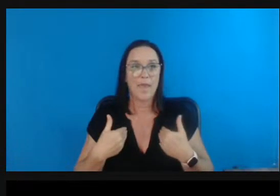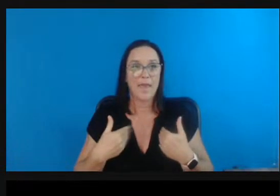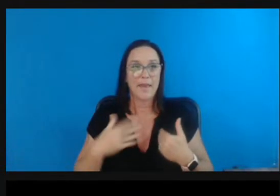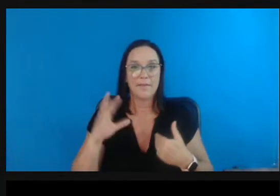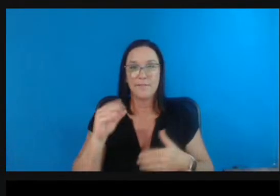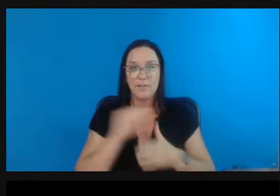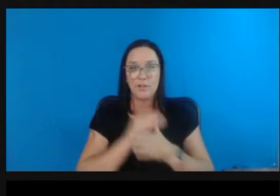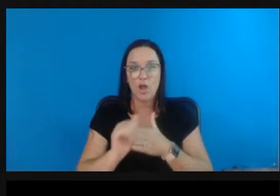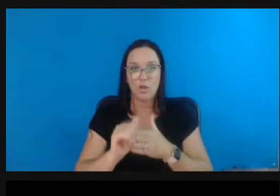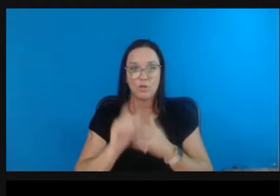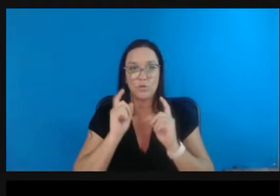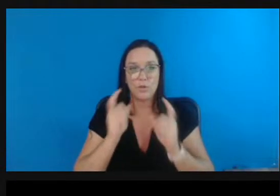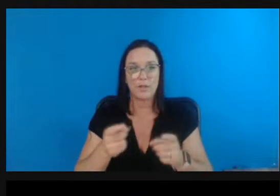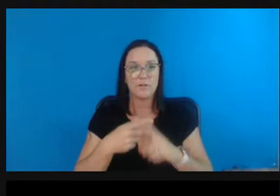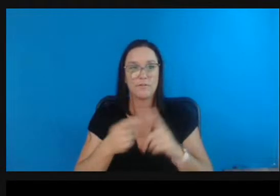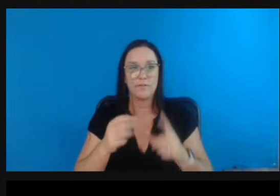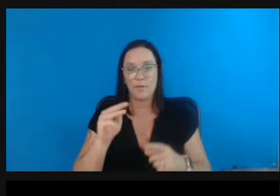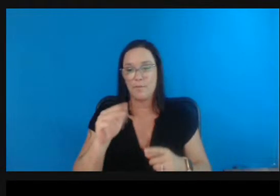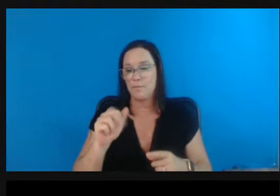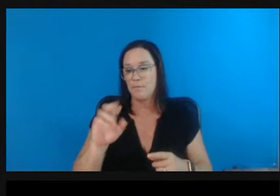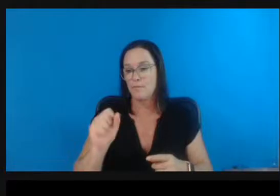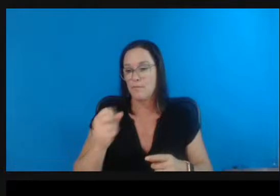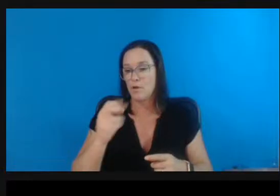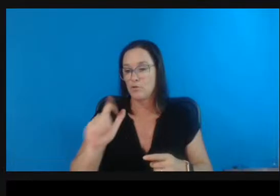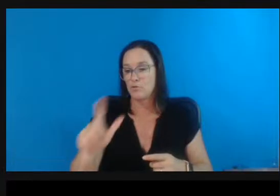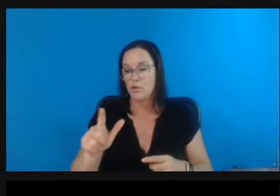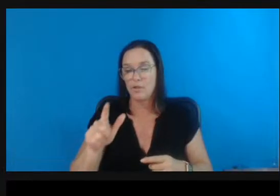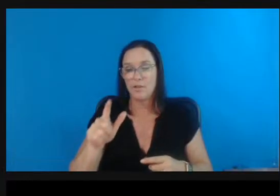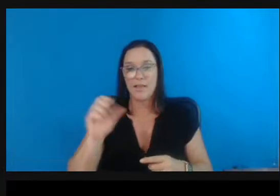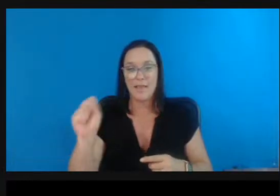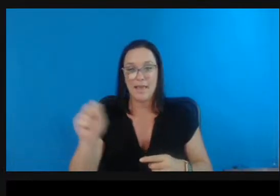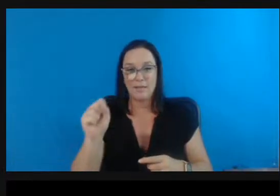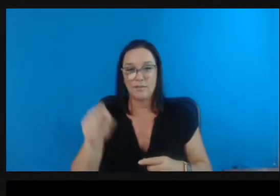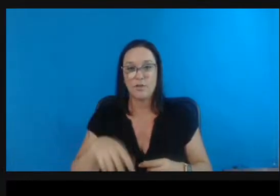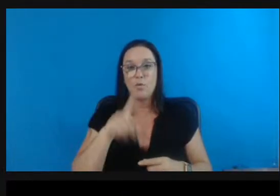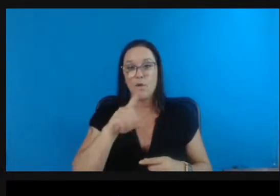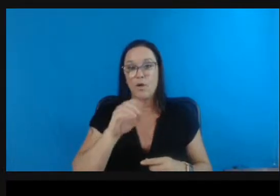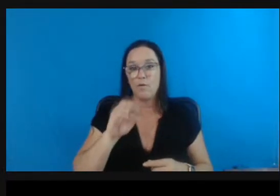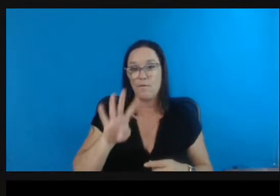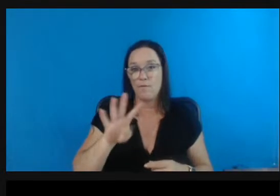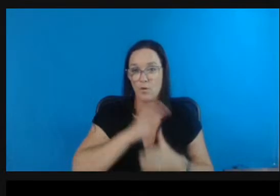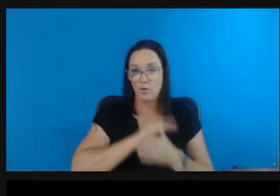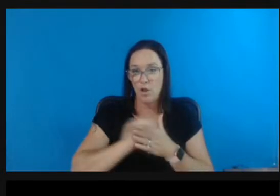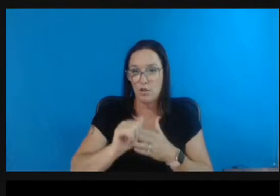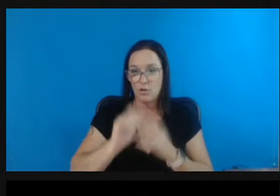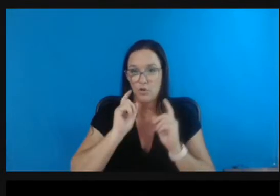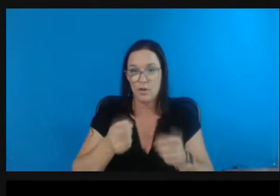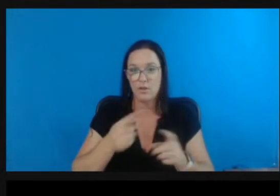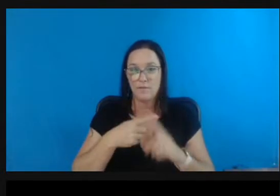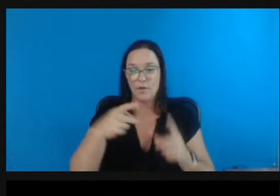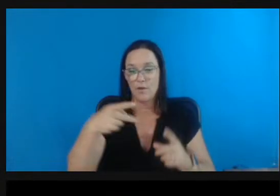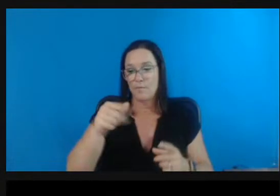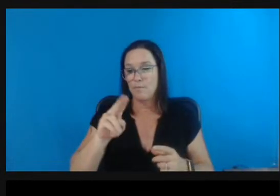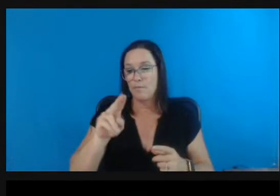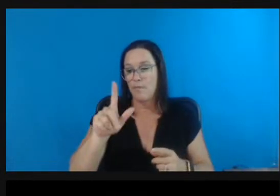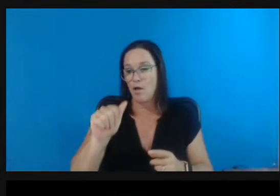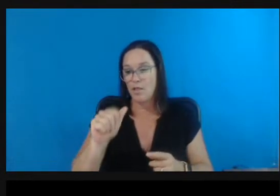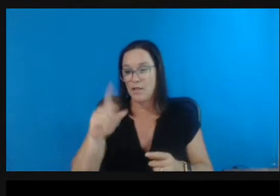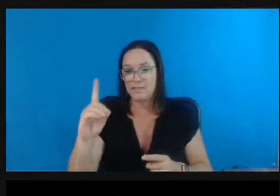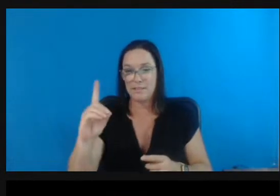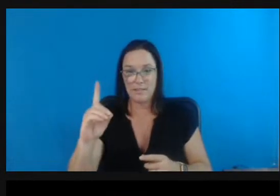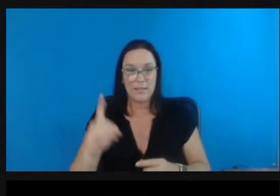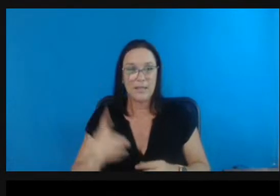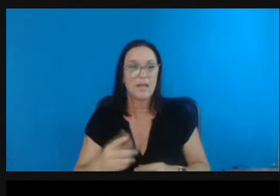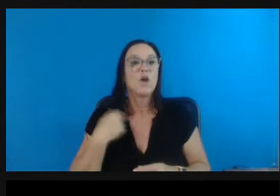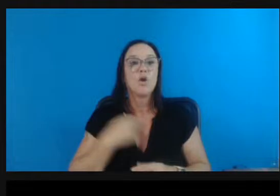$50 donation from Marshall S., a $104 donation from Paula D. And